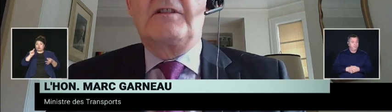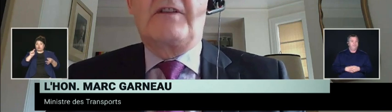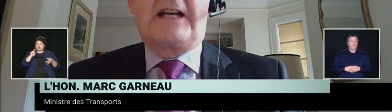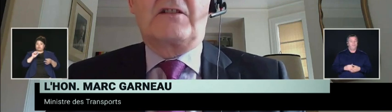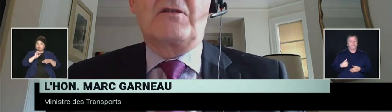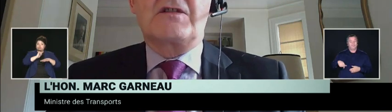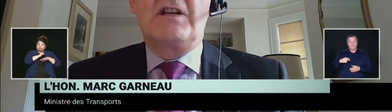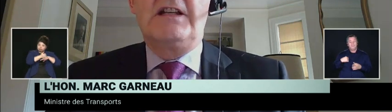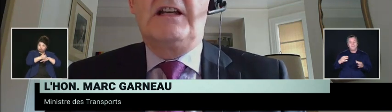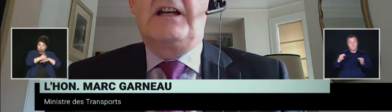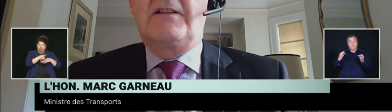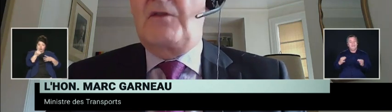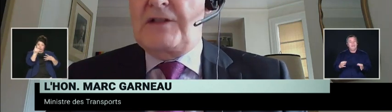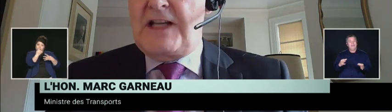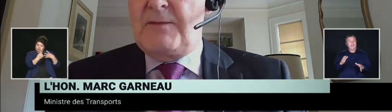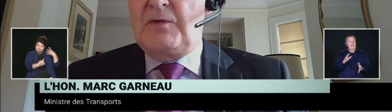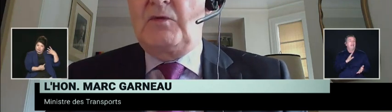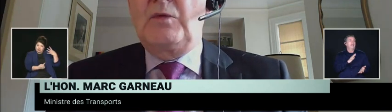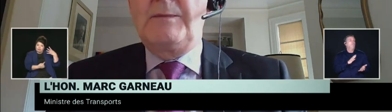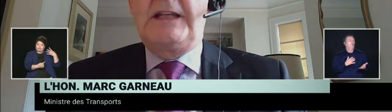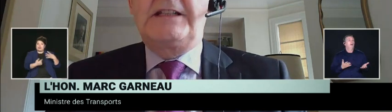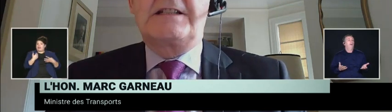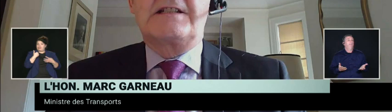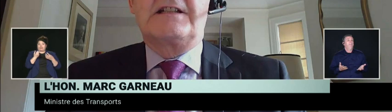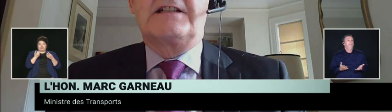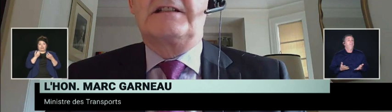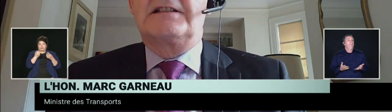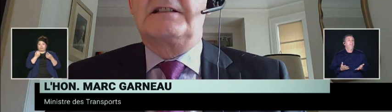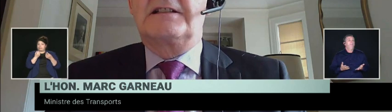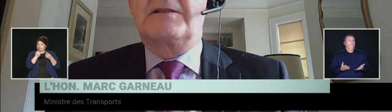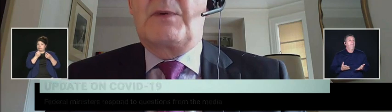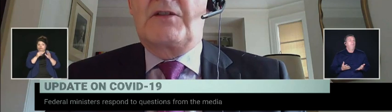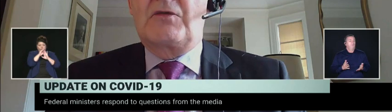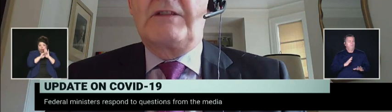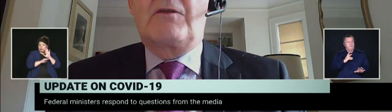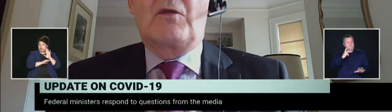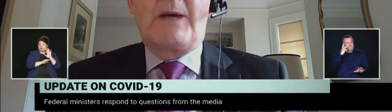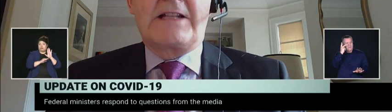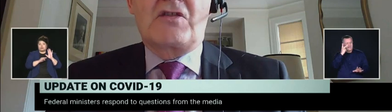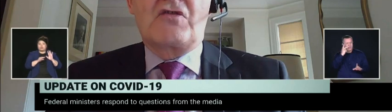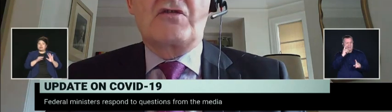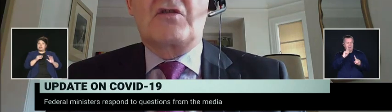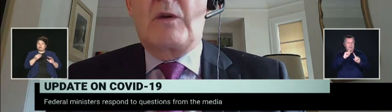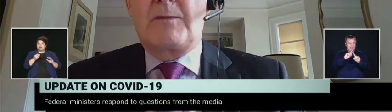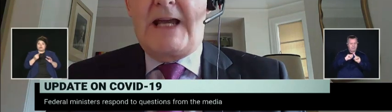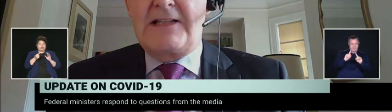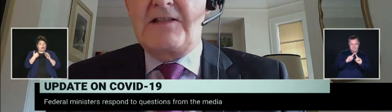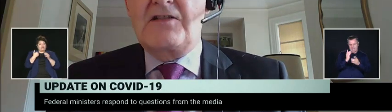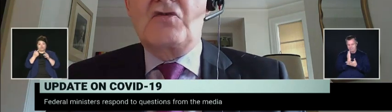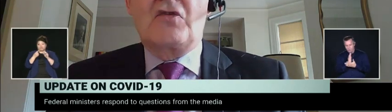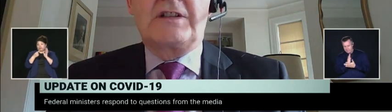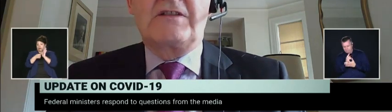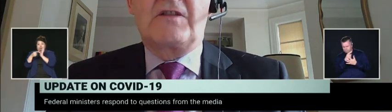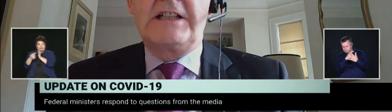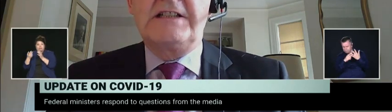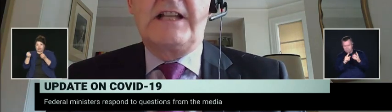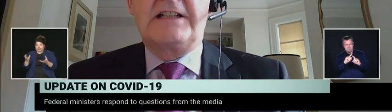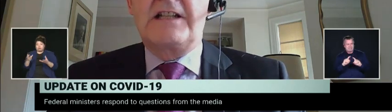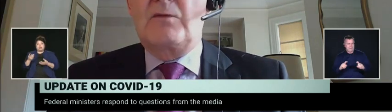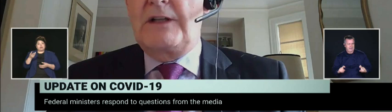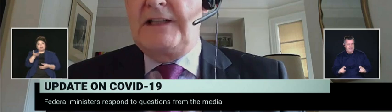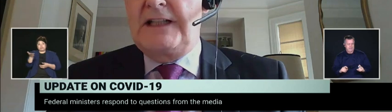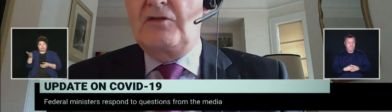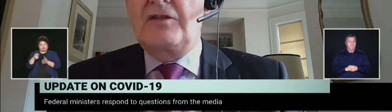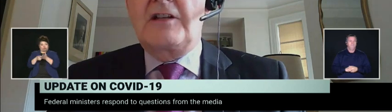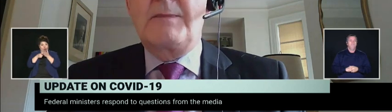of factors. For example, we made it compulsory for passengers to wear masks during the flight,